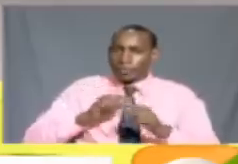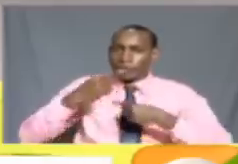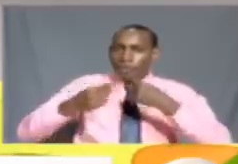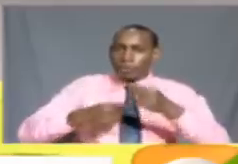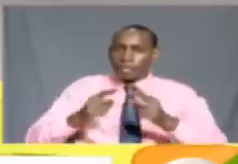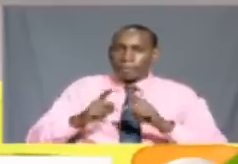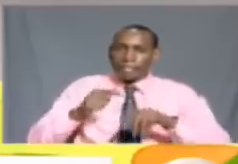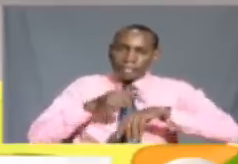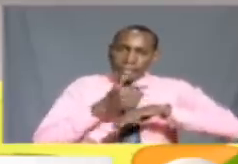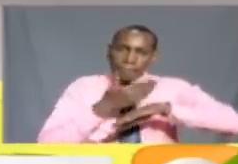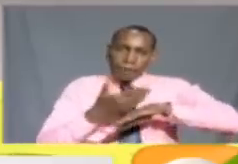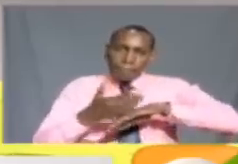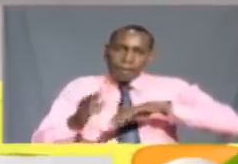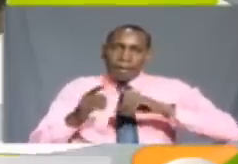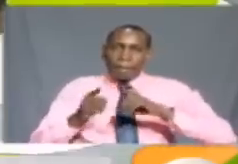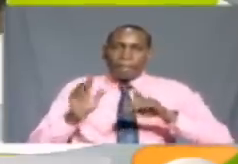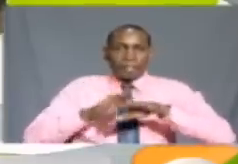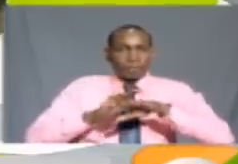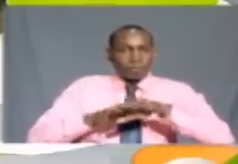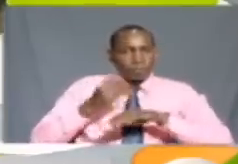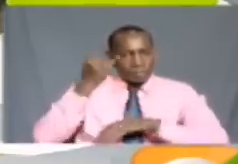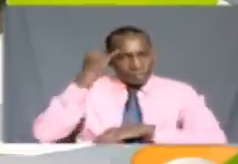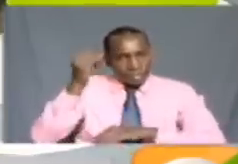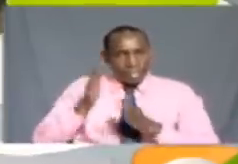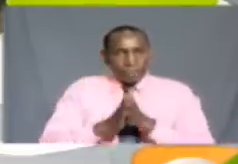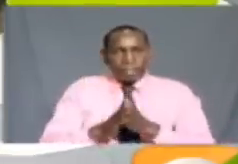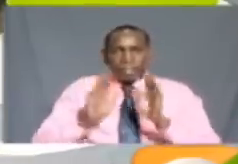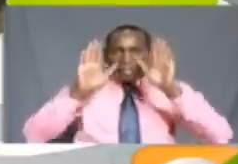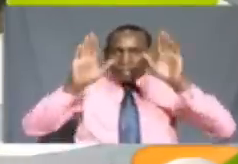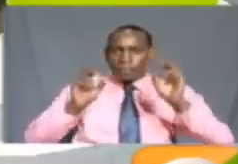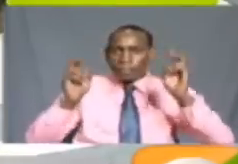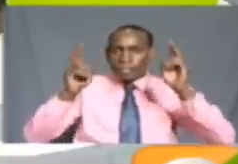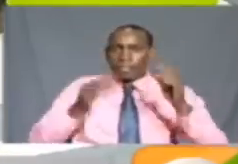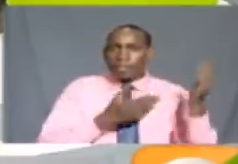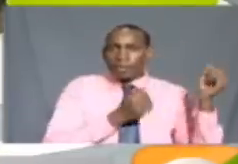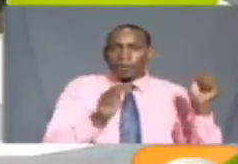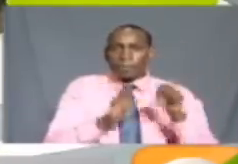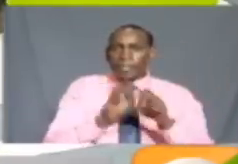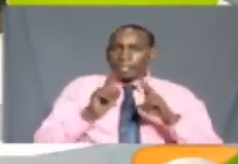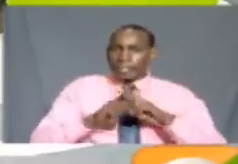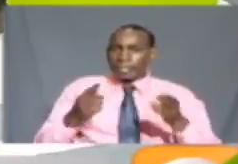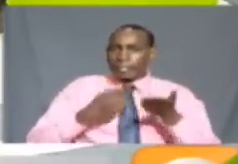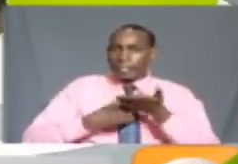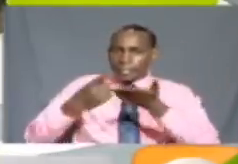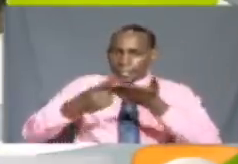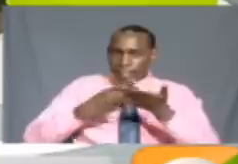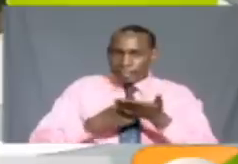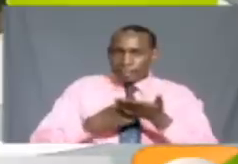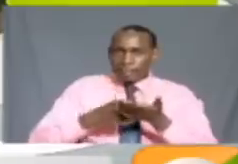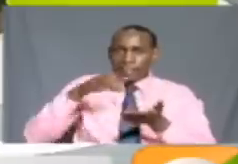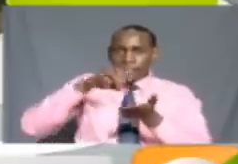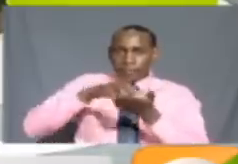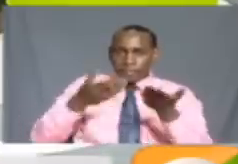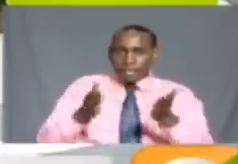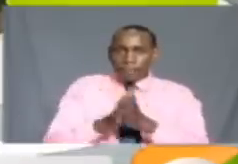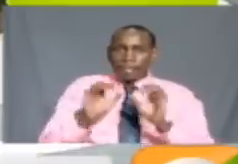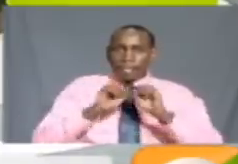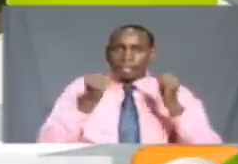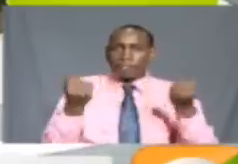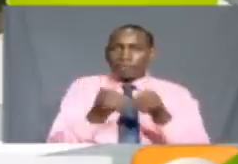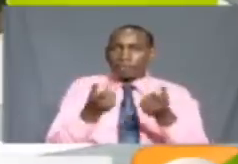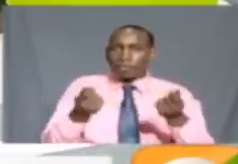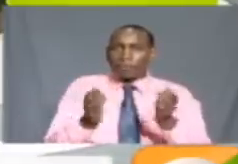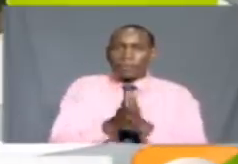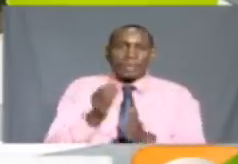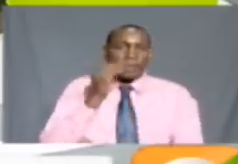on our side. But great insights and pertinent issues coming out of this. Hopefully, it starts discussions, not just in this studio, but on social media,